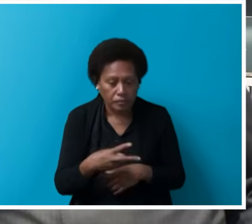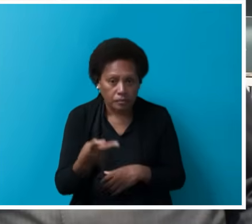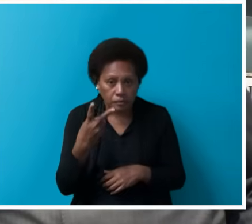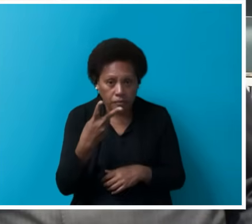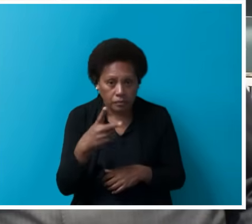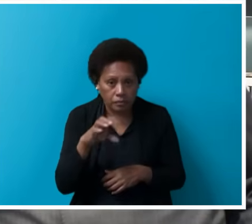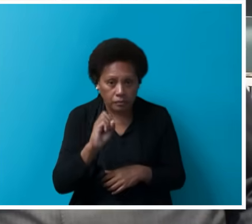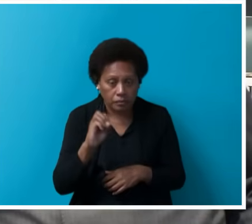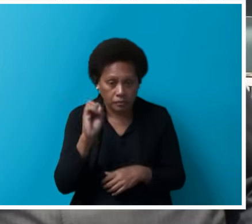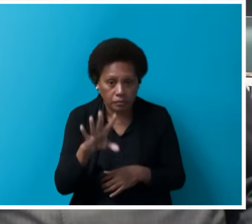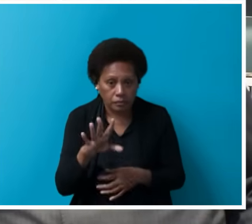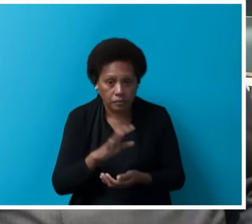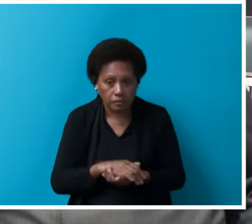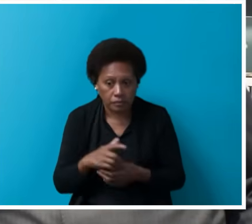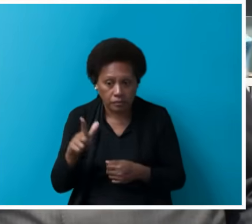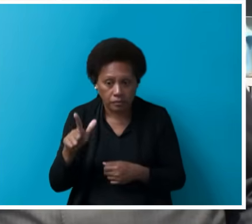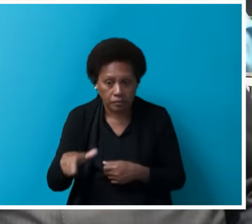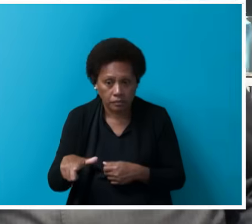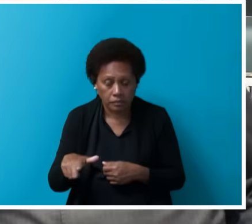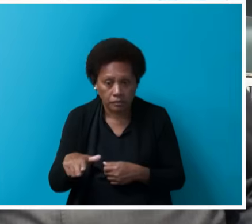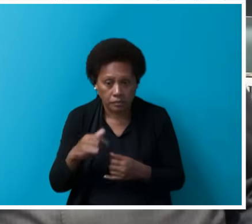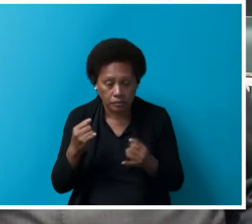people left for migration, employment, and education.